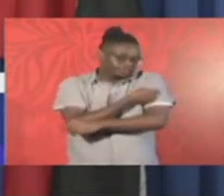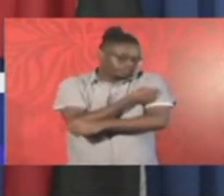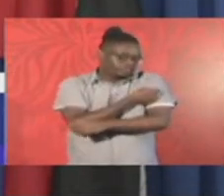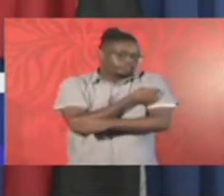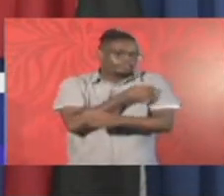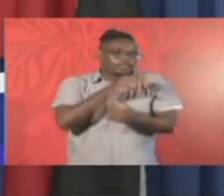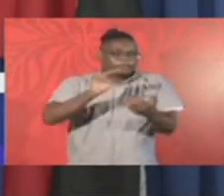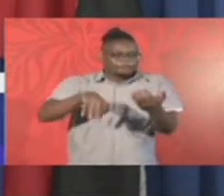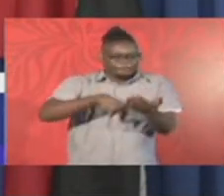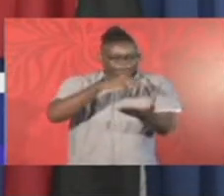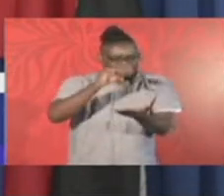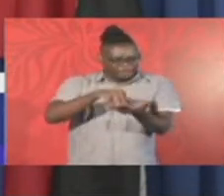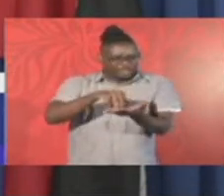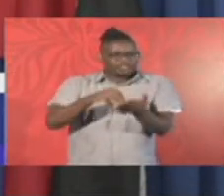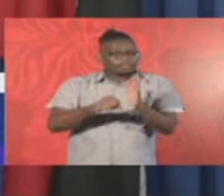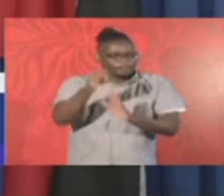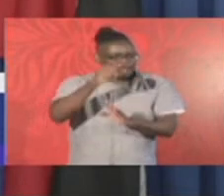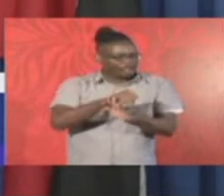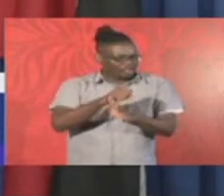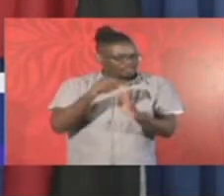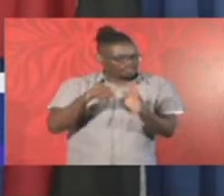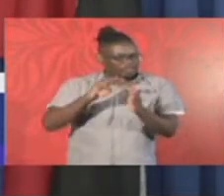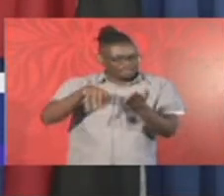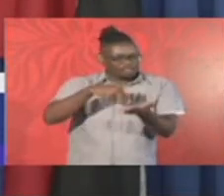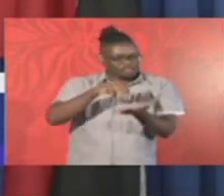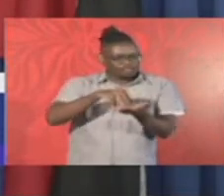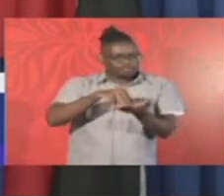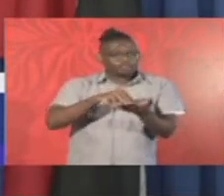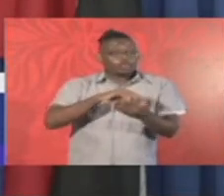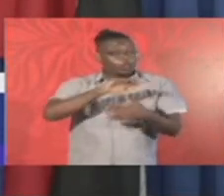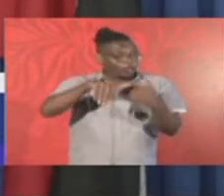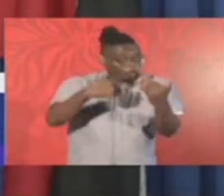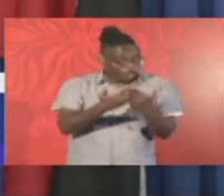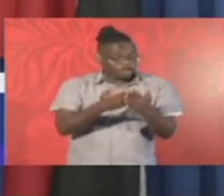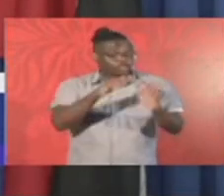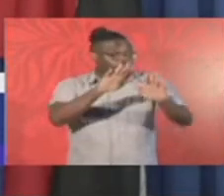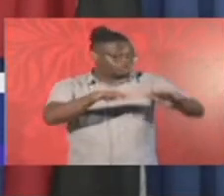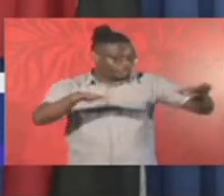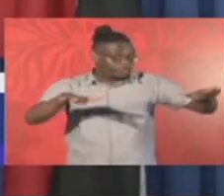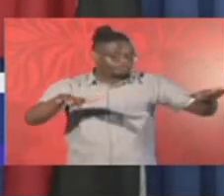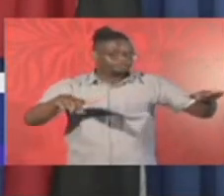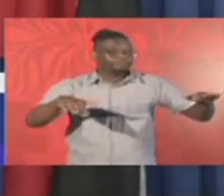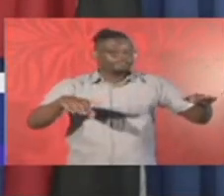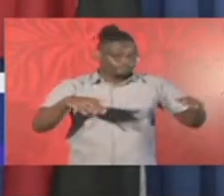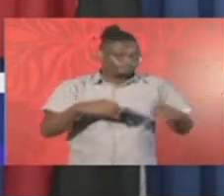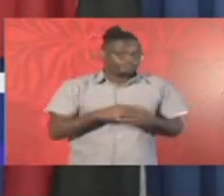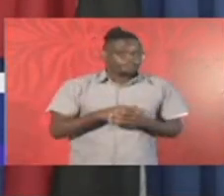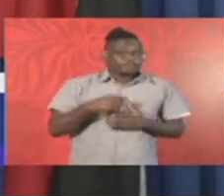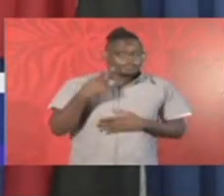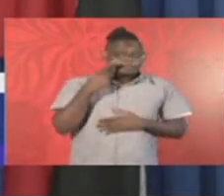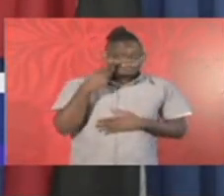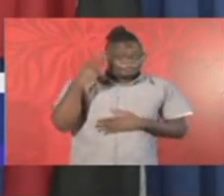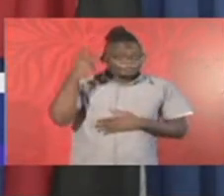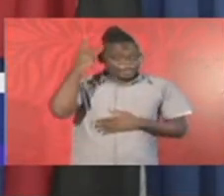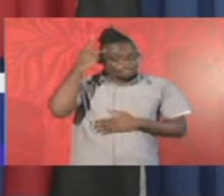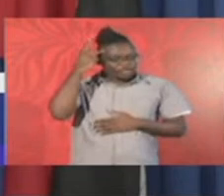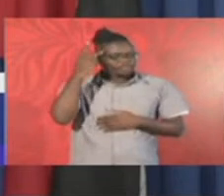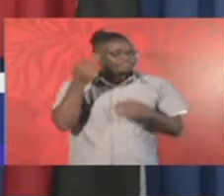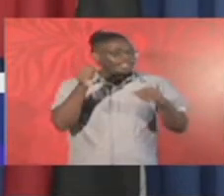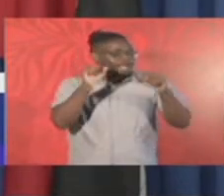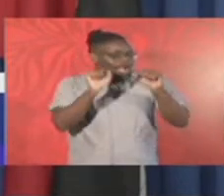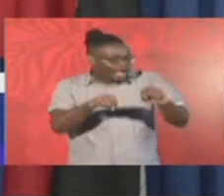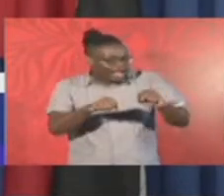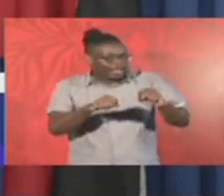14th, all the children who are authorized by their parents to participate in face-to-face learning